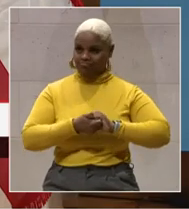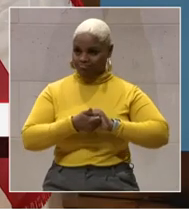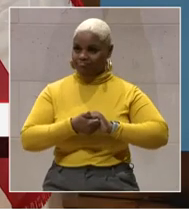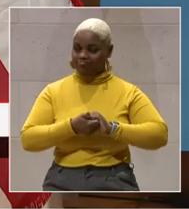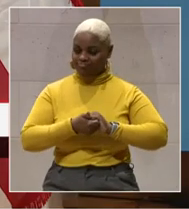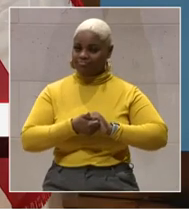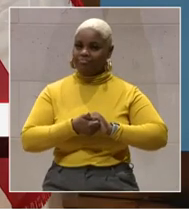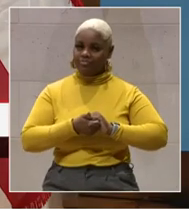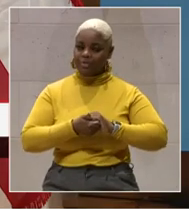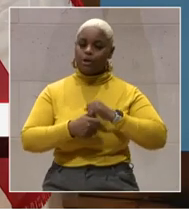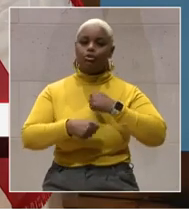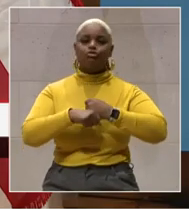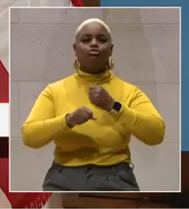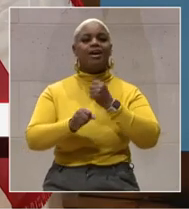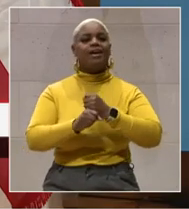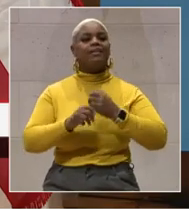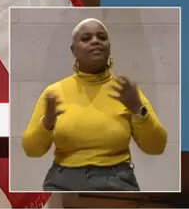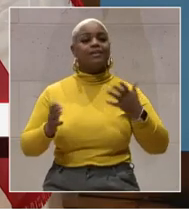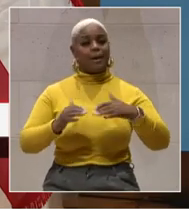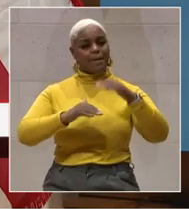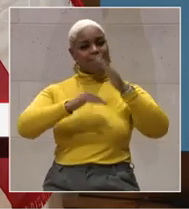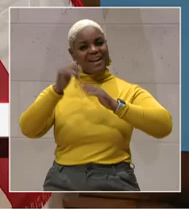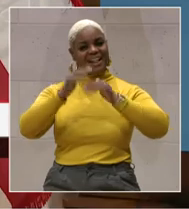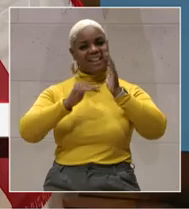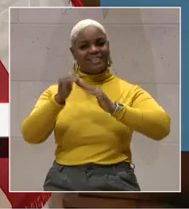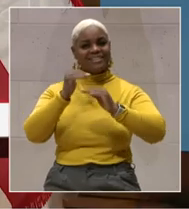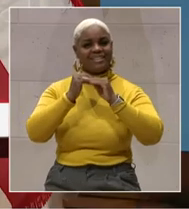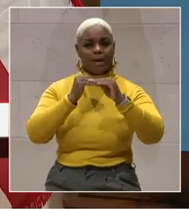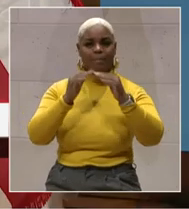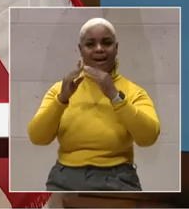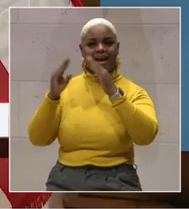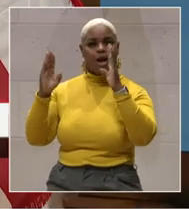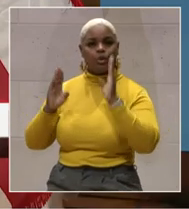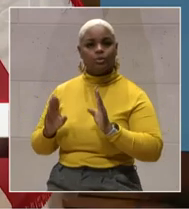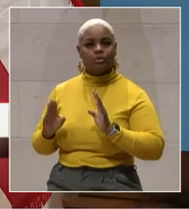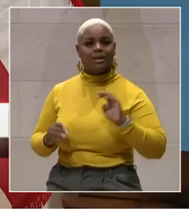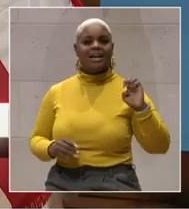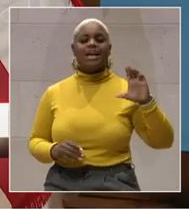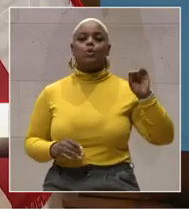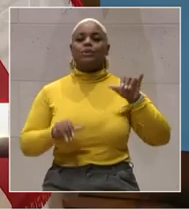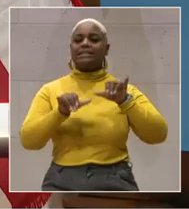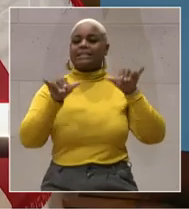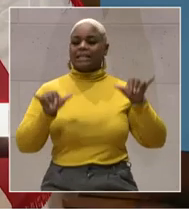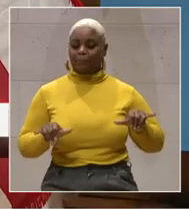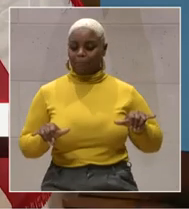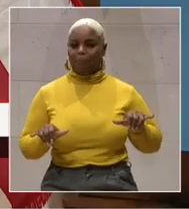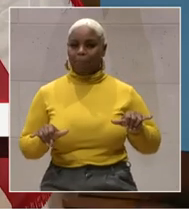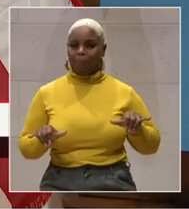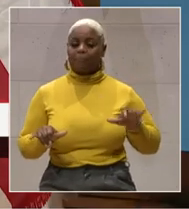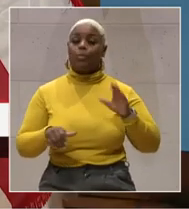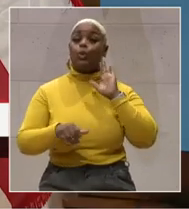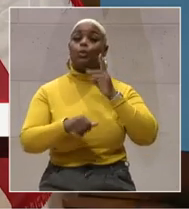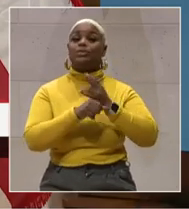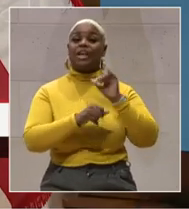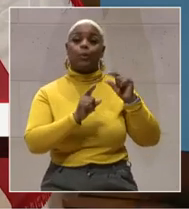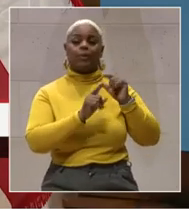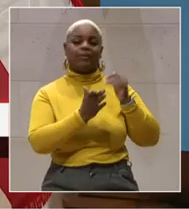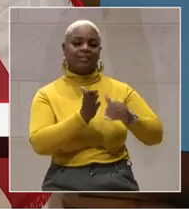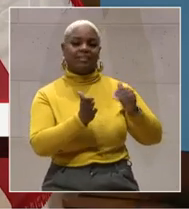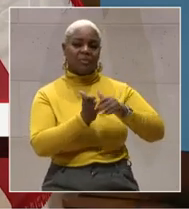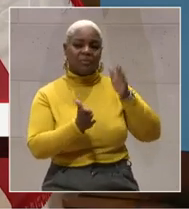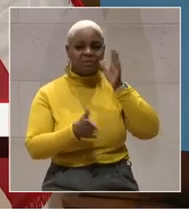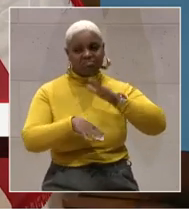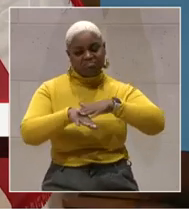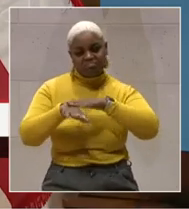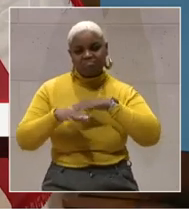sustainable housing ecosystems. You'll hear that word a lot from me. We want to be strategic and focus